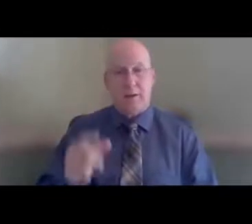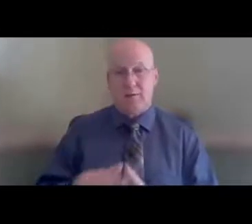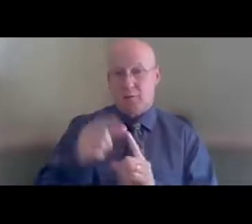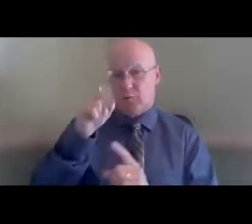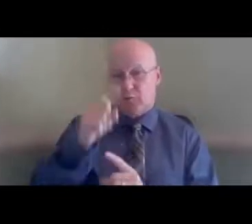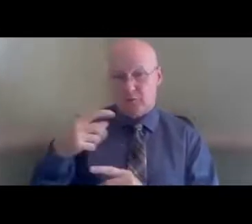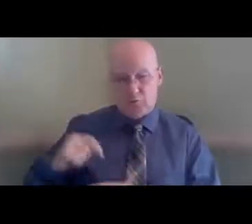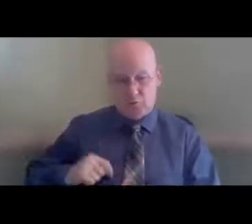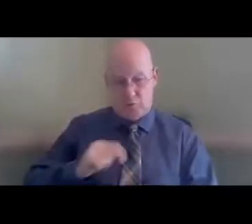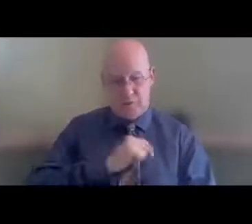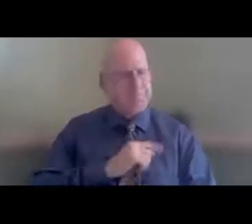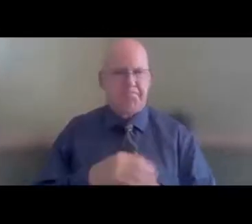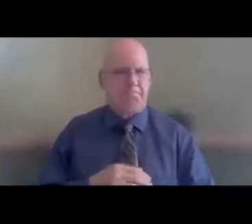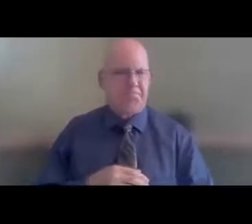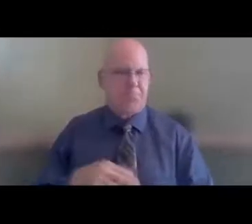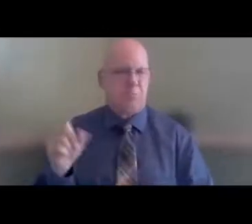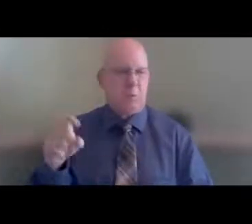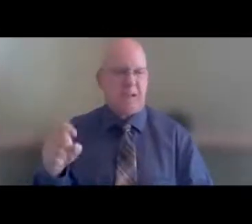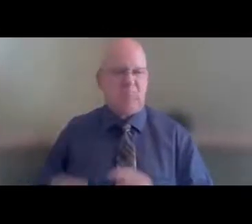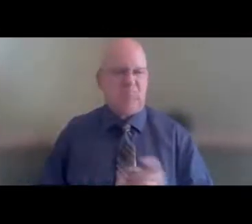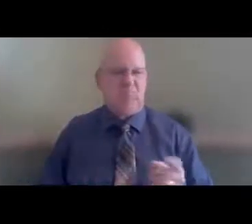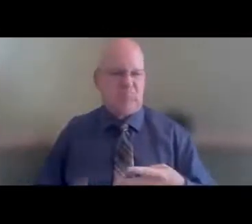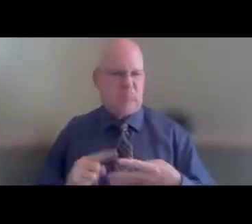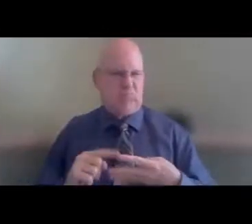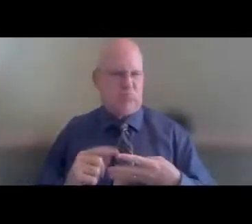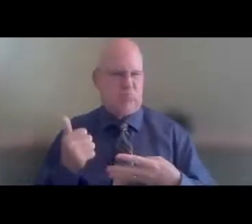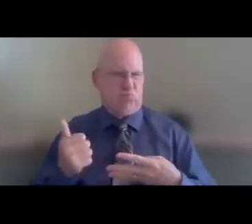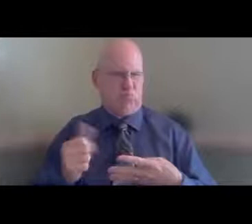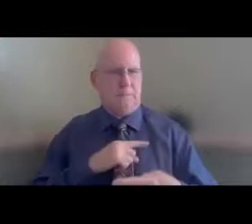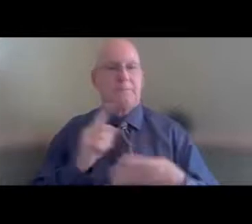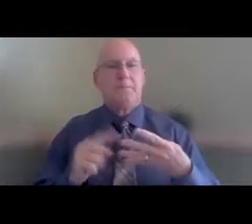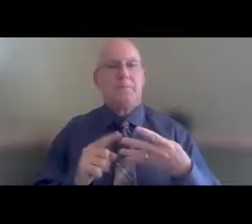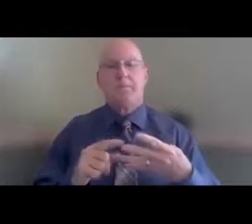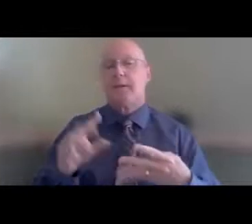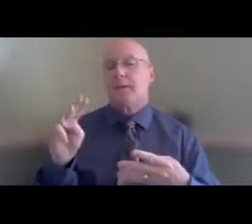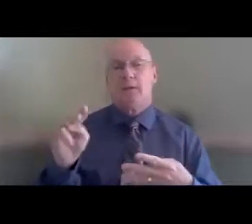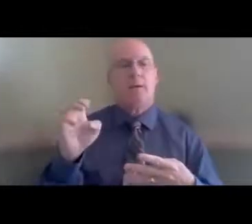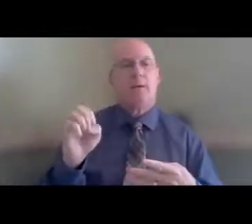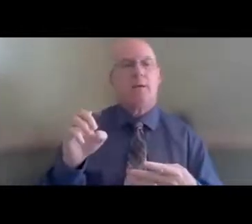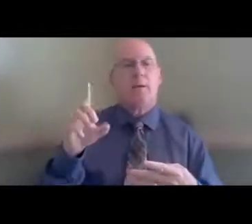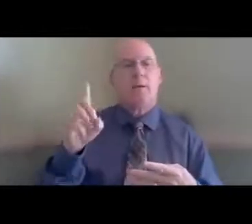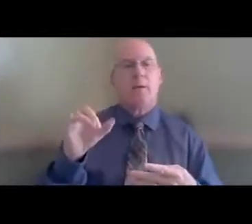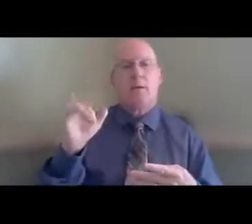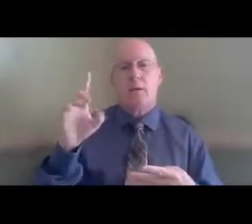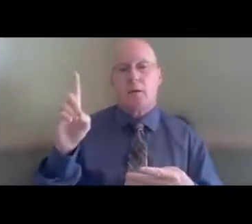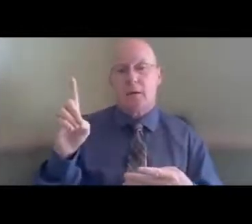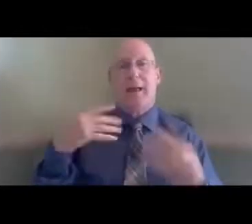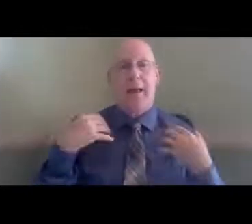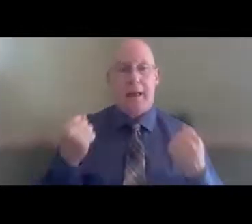not necessarily necessary for that program. Medicaid is healthcare